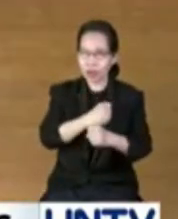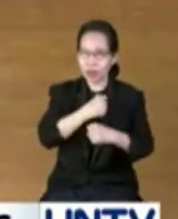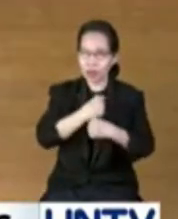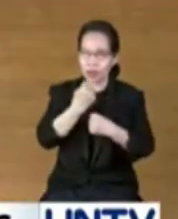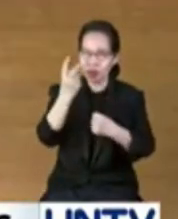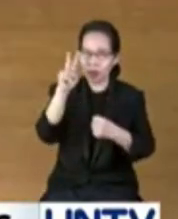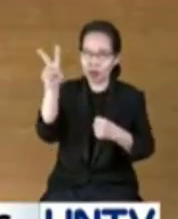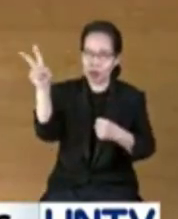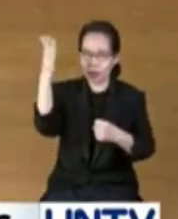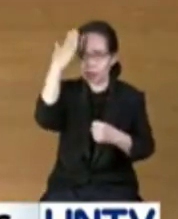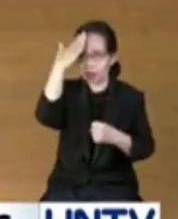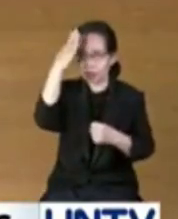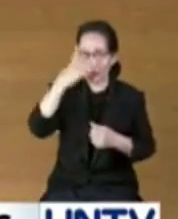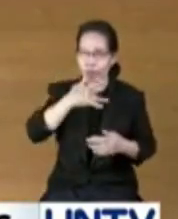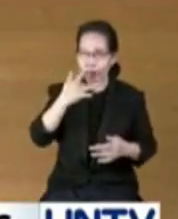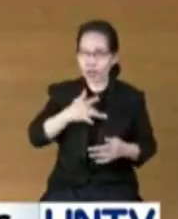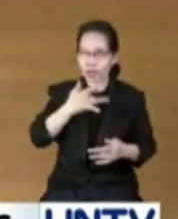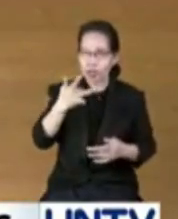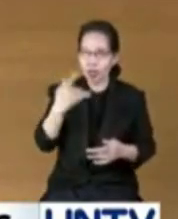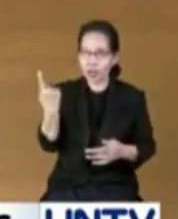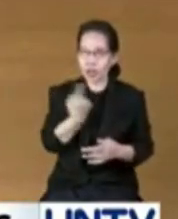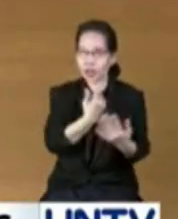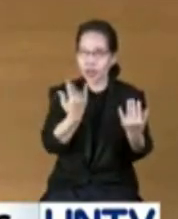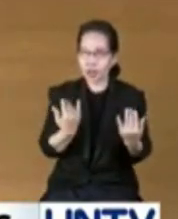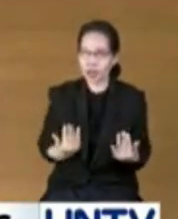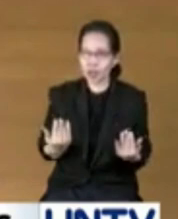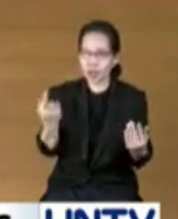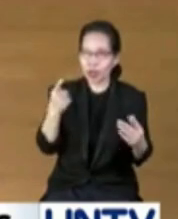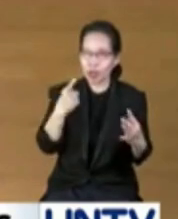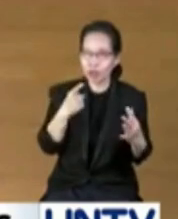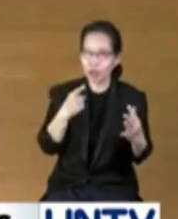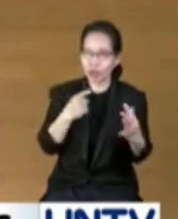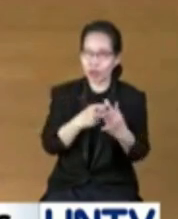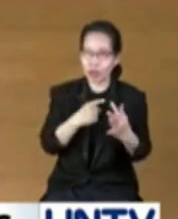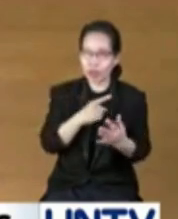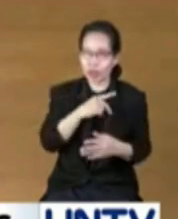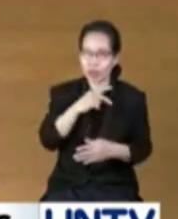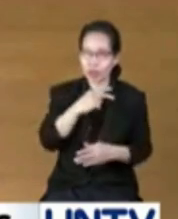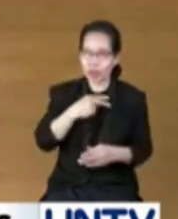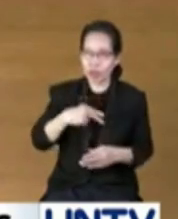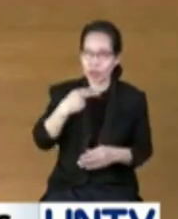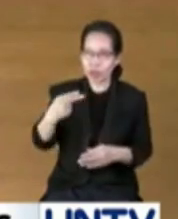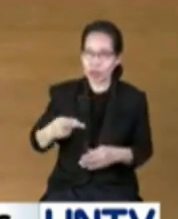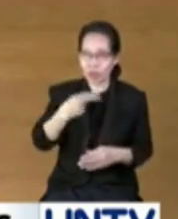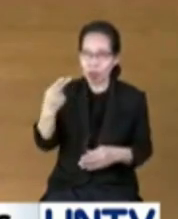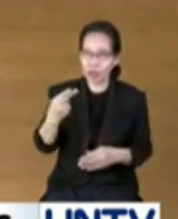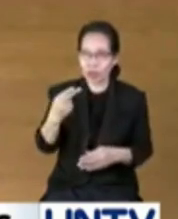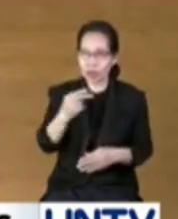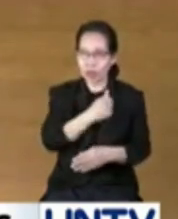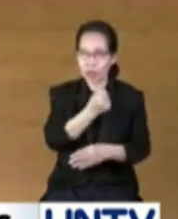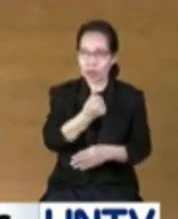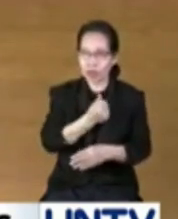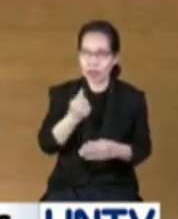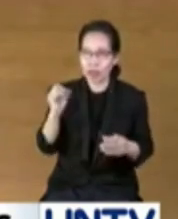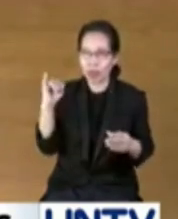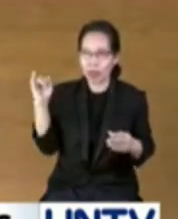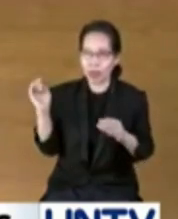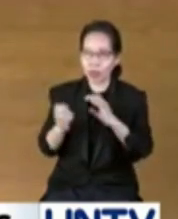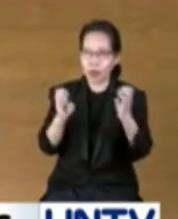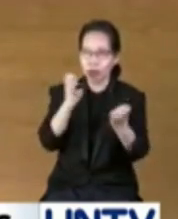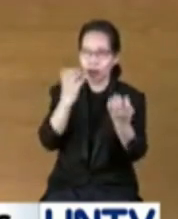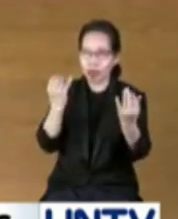felt. We are now at a point in our history when their armed struggle has evolved. We have now progressed